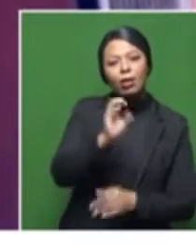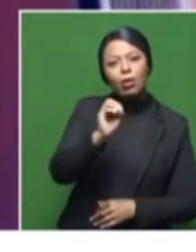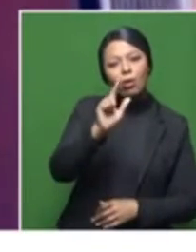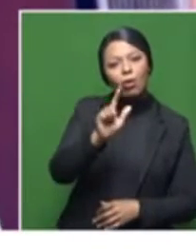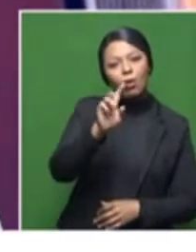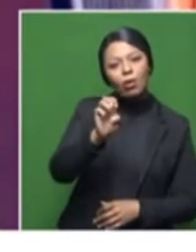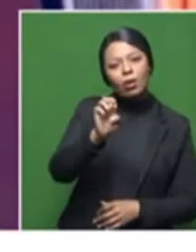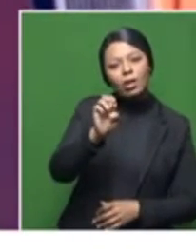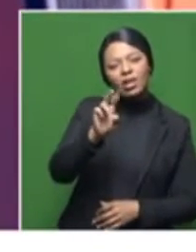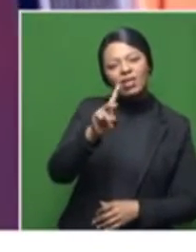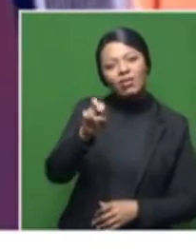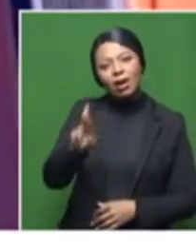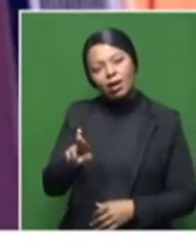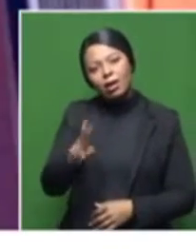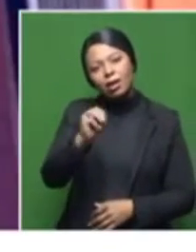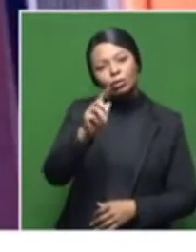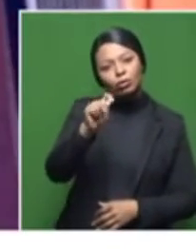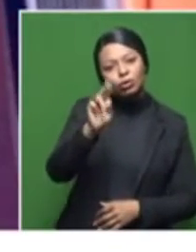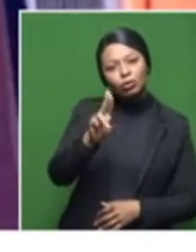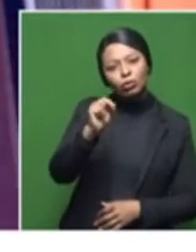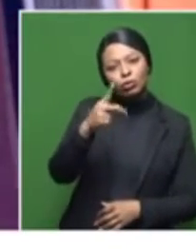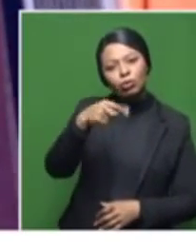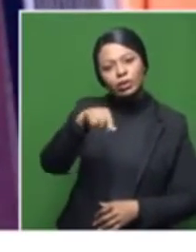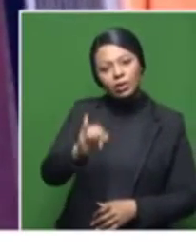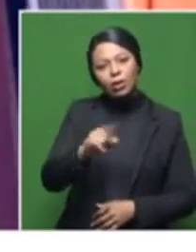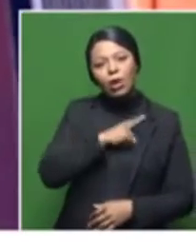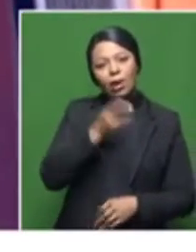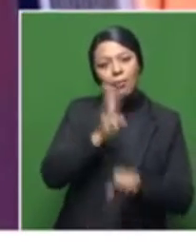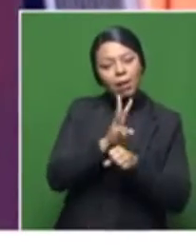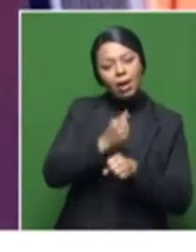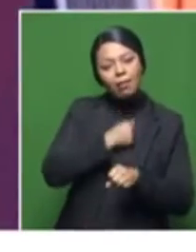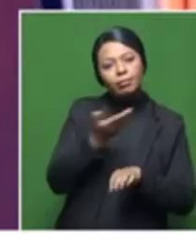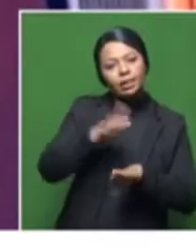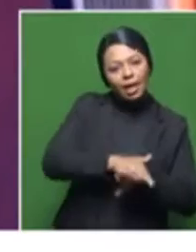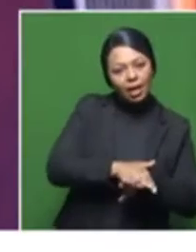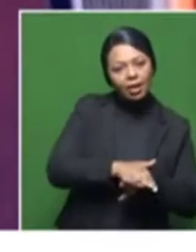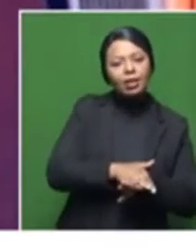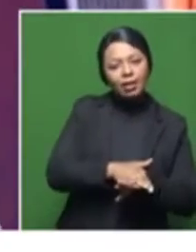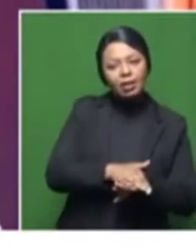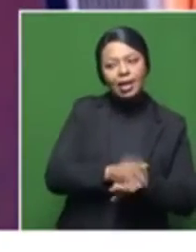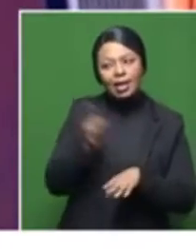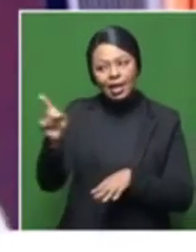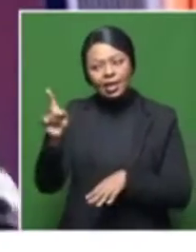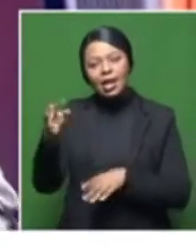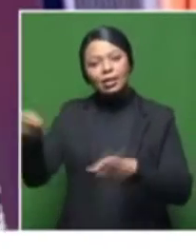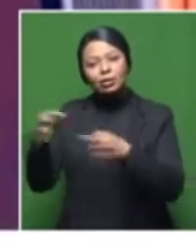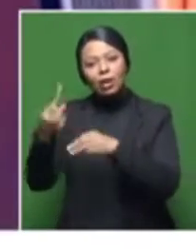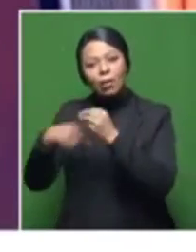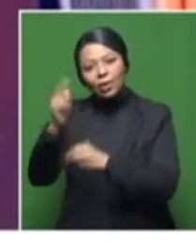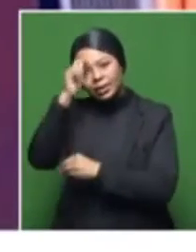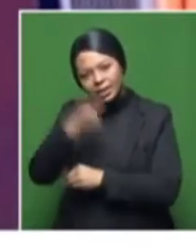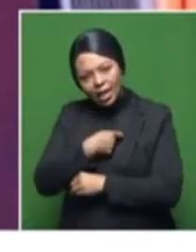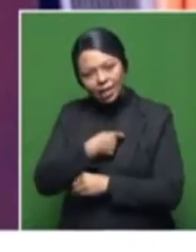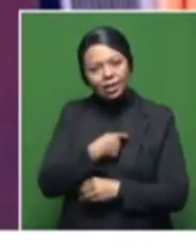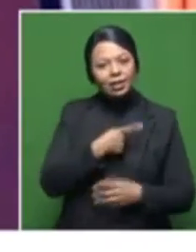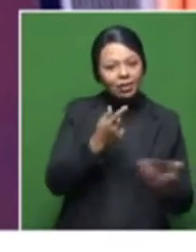I was singing after losing my mother, and he was singing about his son. And so it was a father and son